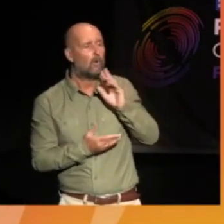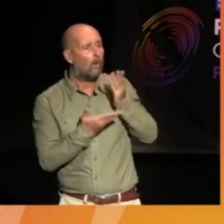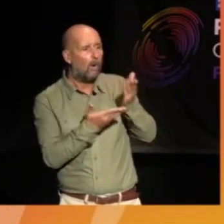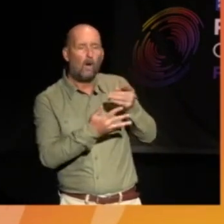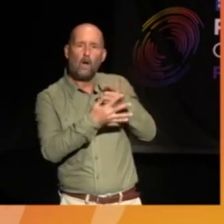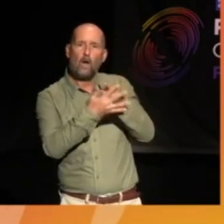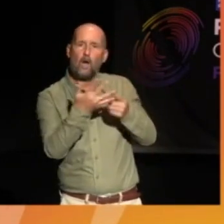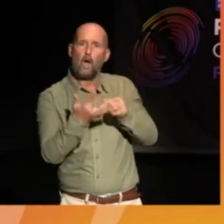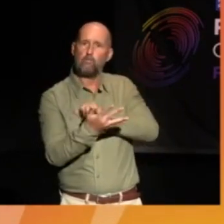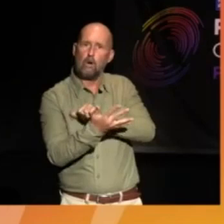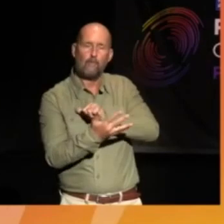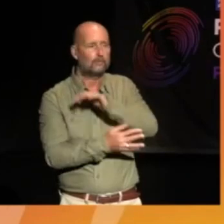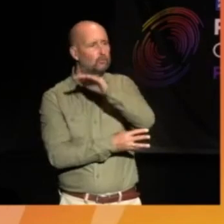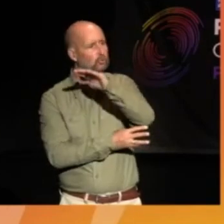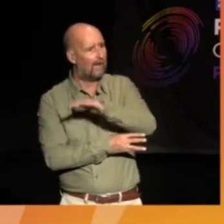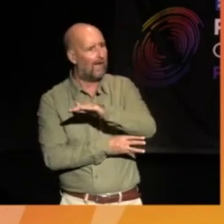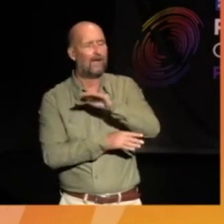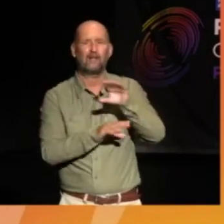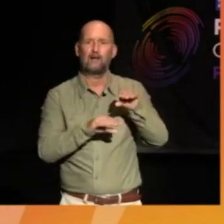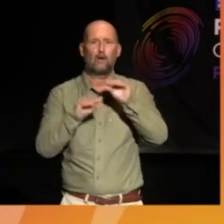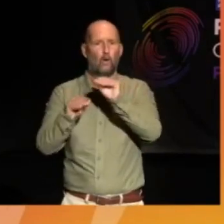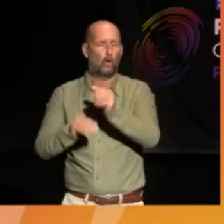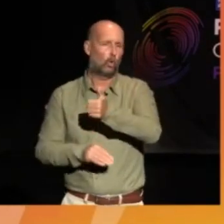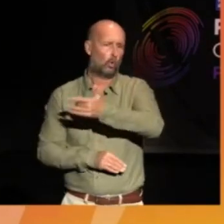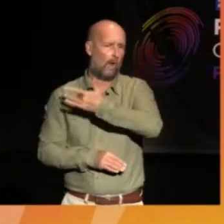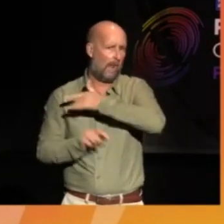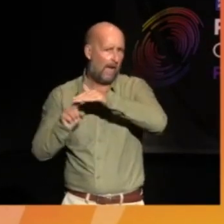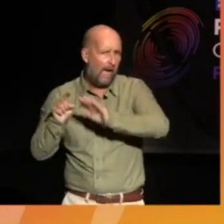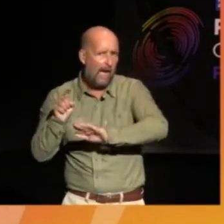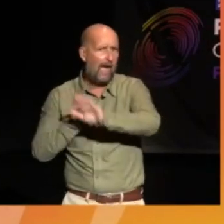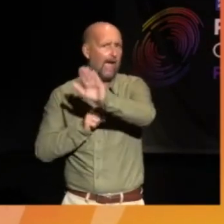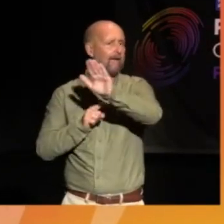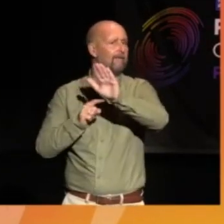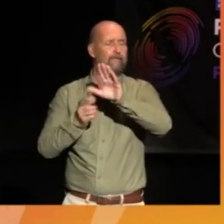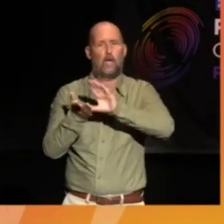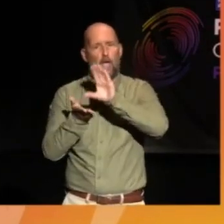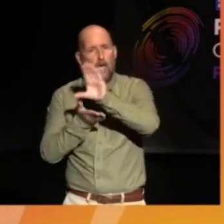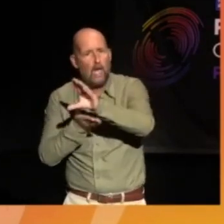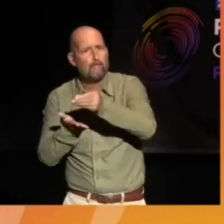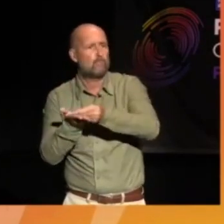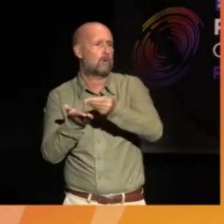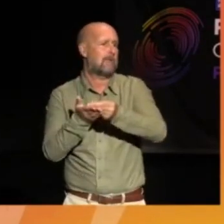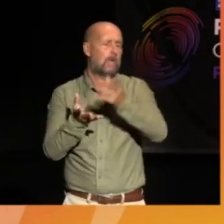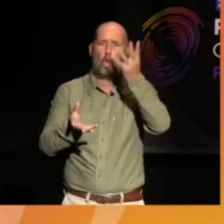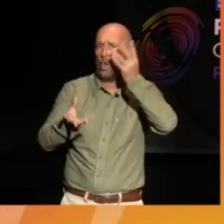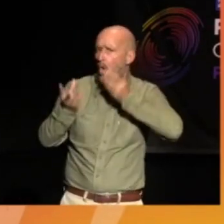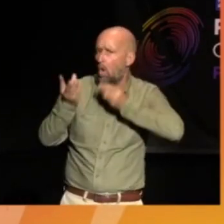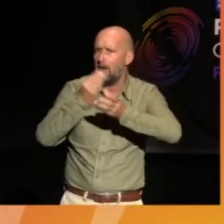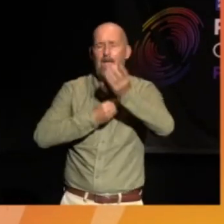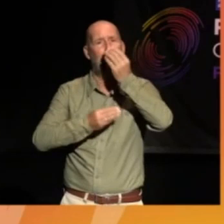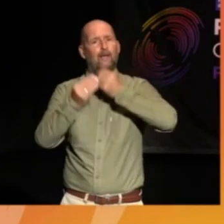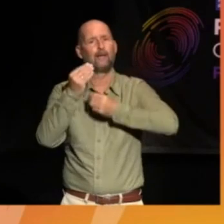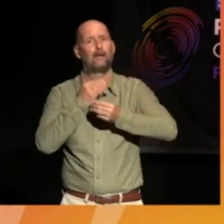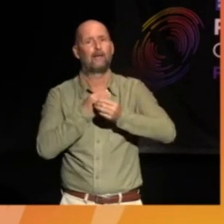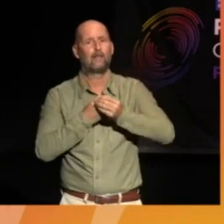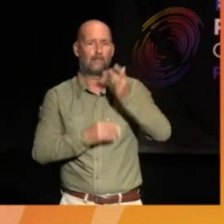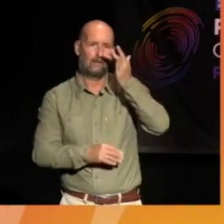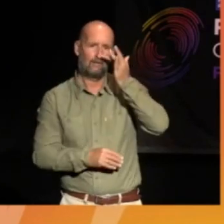that your child will be going to live a good life. He will be earning money and also learning something. He will be getting education, which